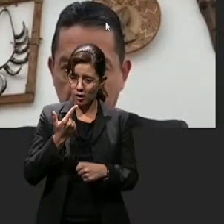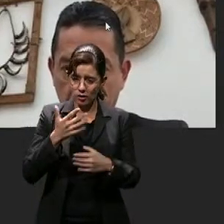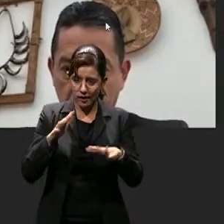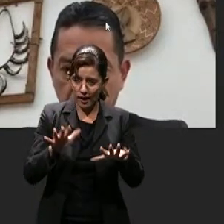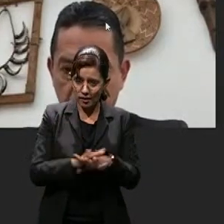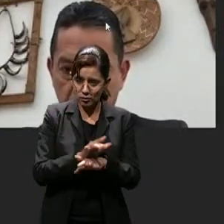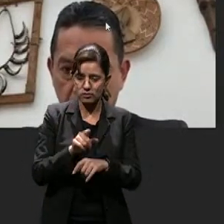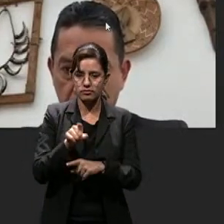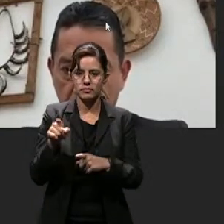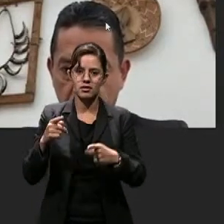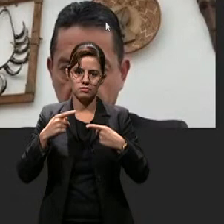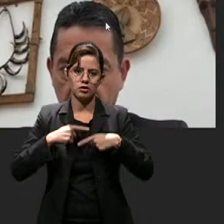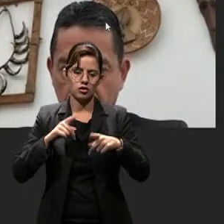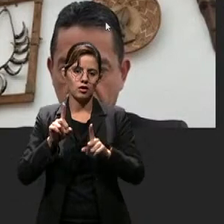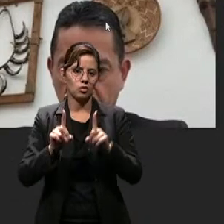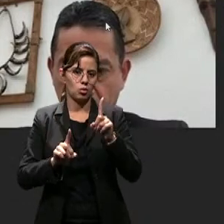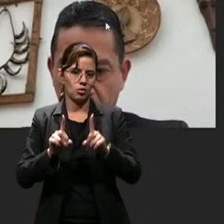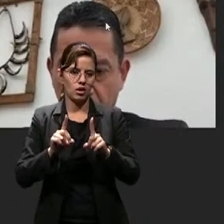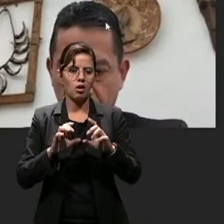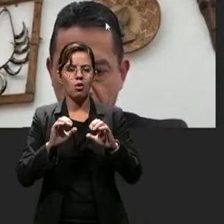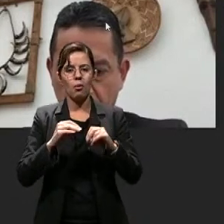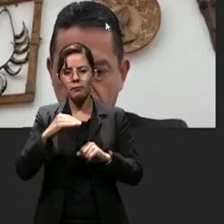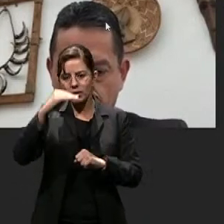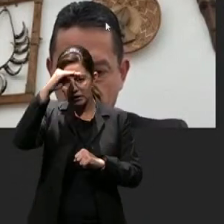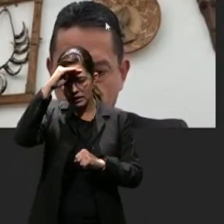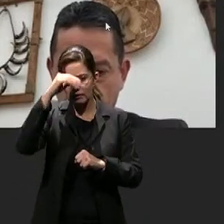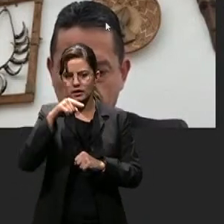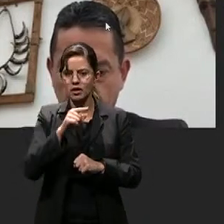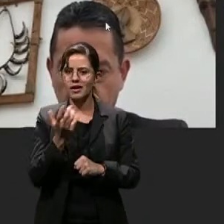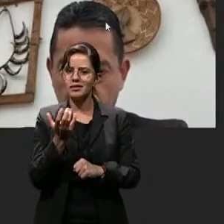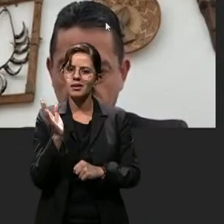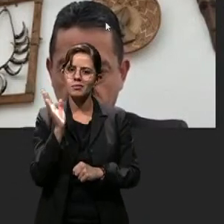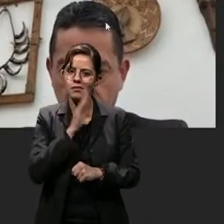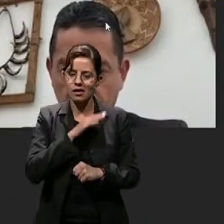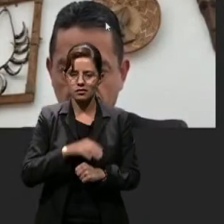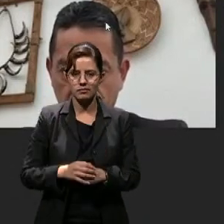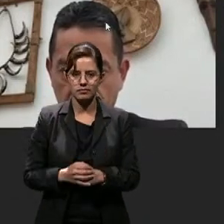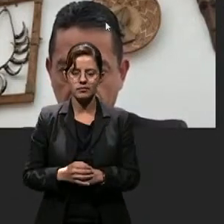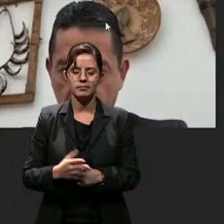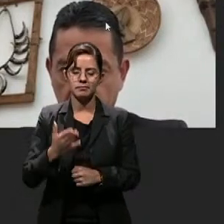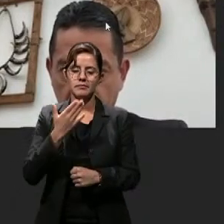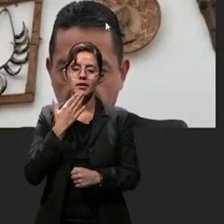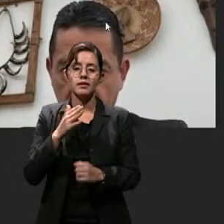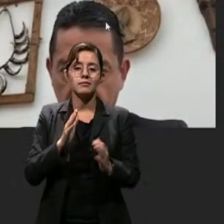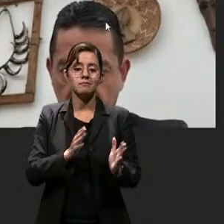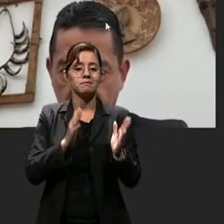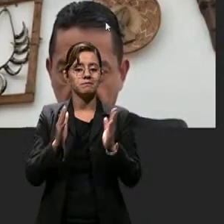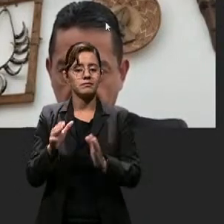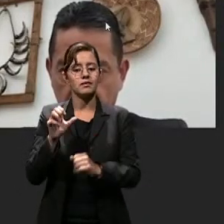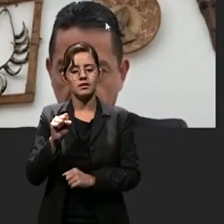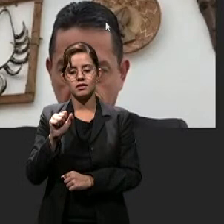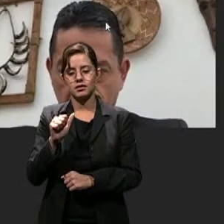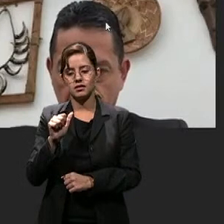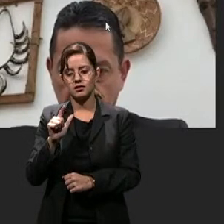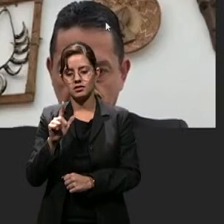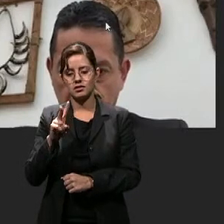being questioned about absolutely everything. So, Salvador, would you be kind enough